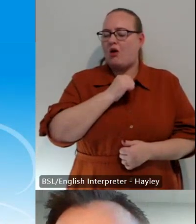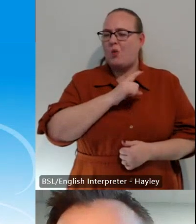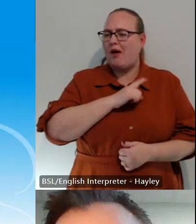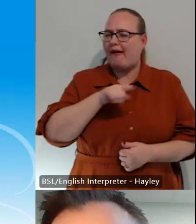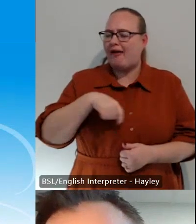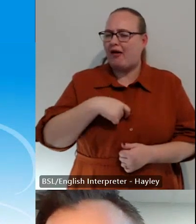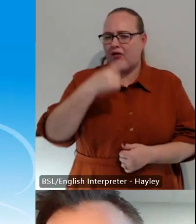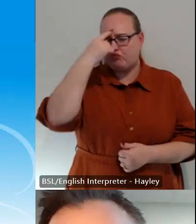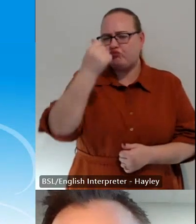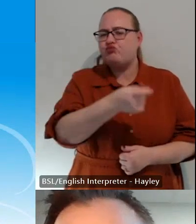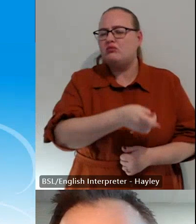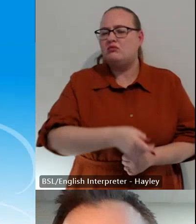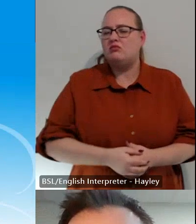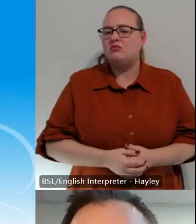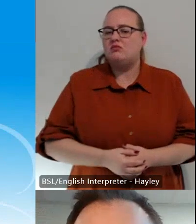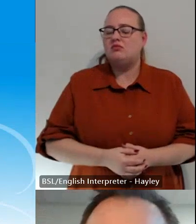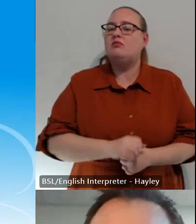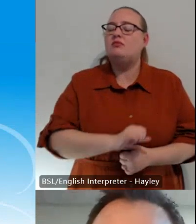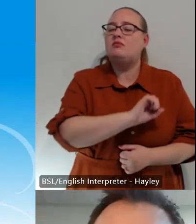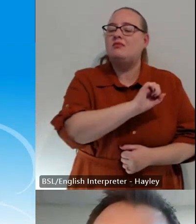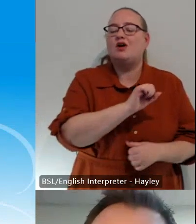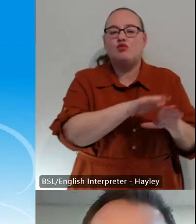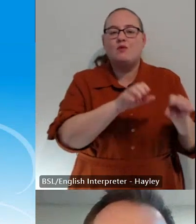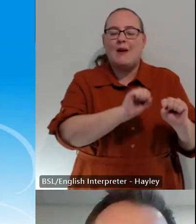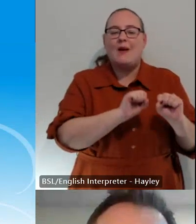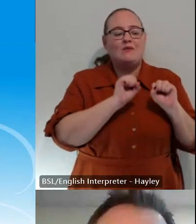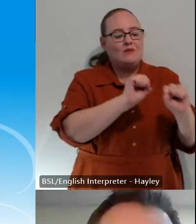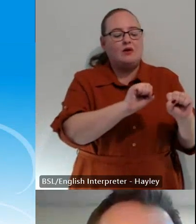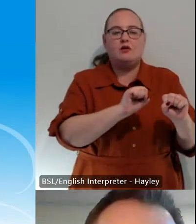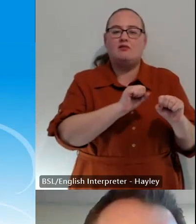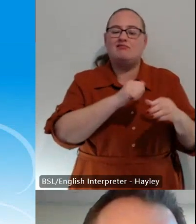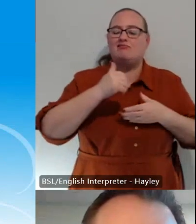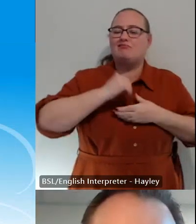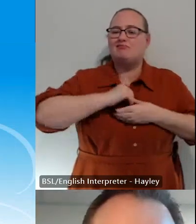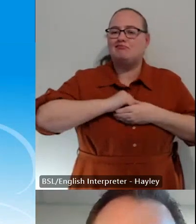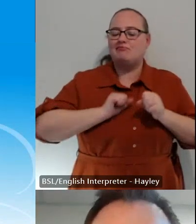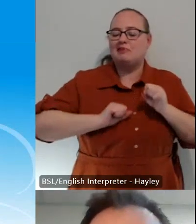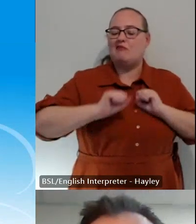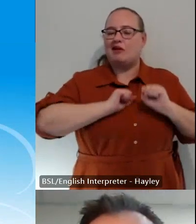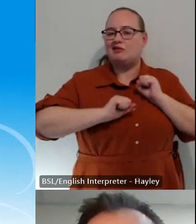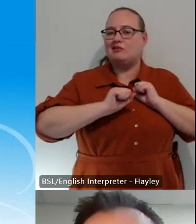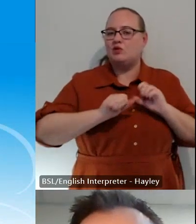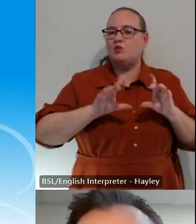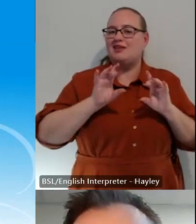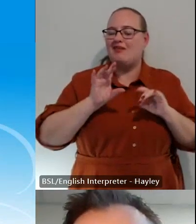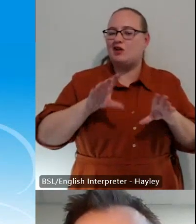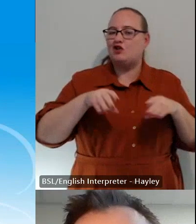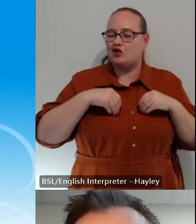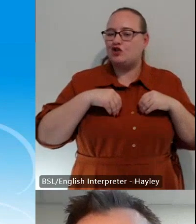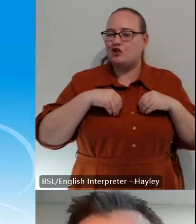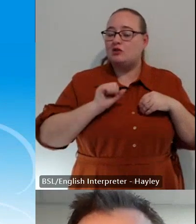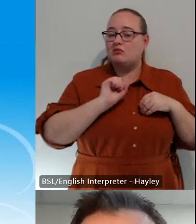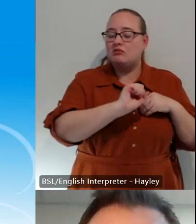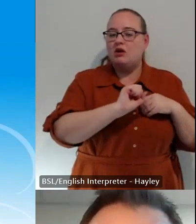but children tend to have a much more robust, what we call an innate defense against these infections. So they're less likely to allow